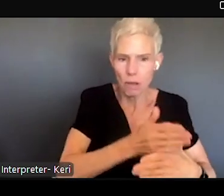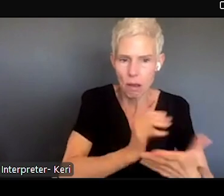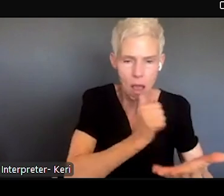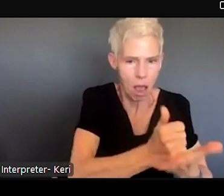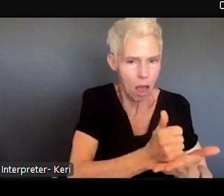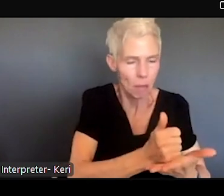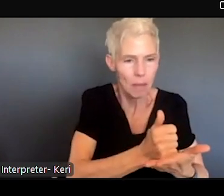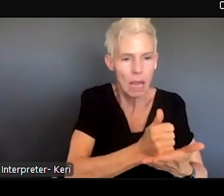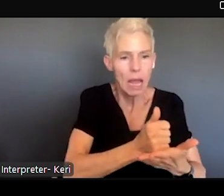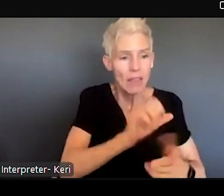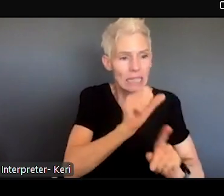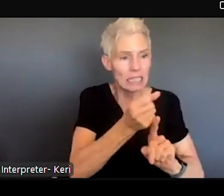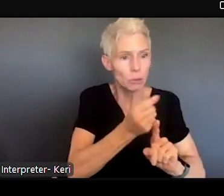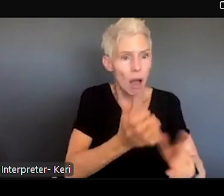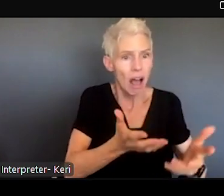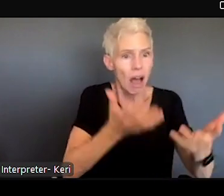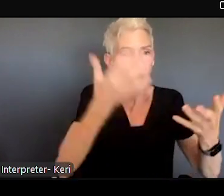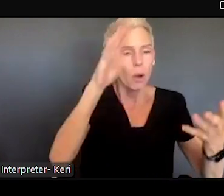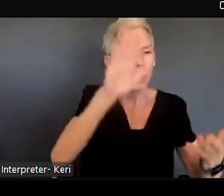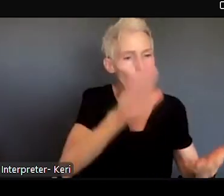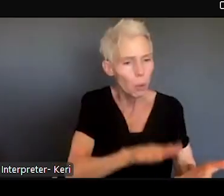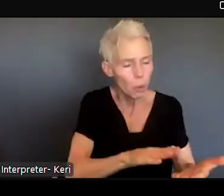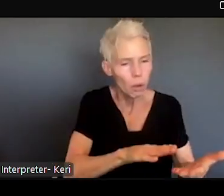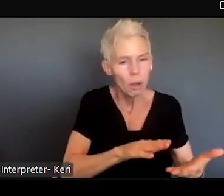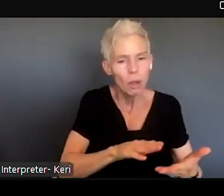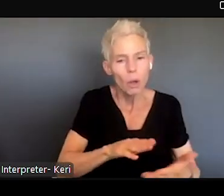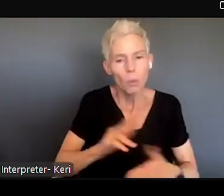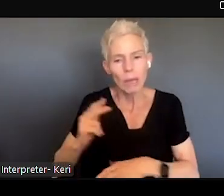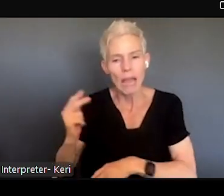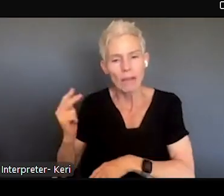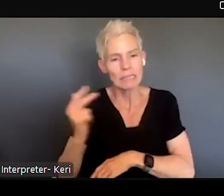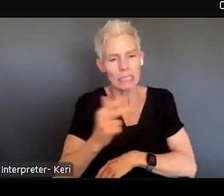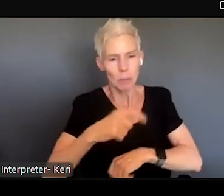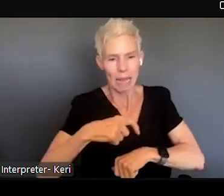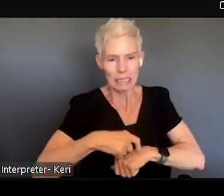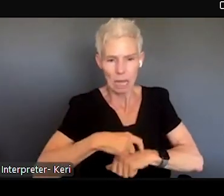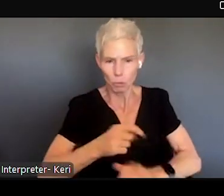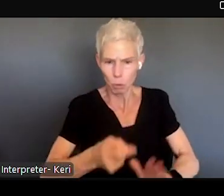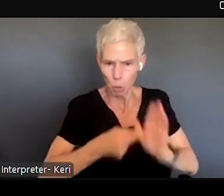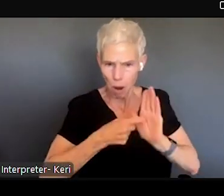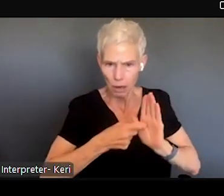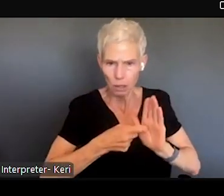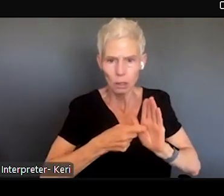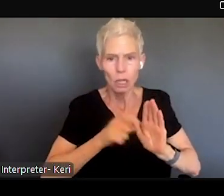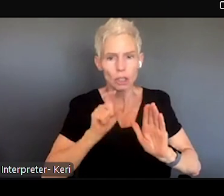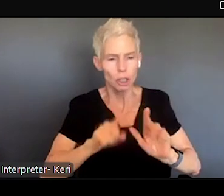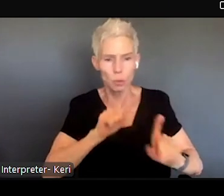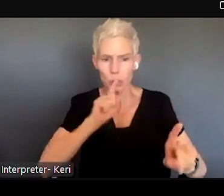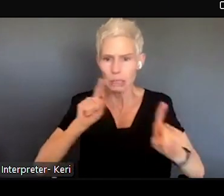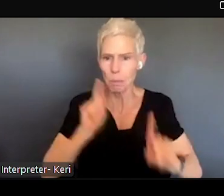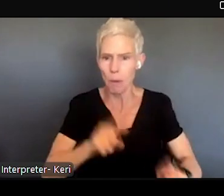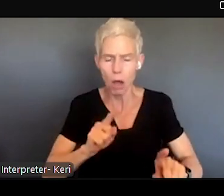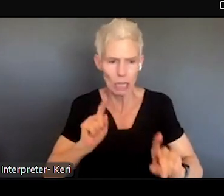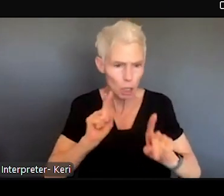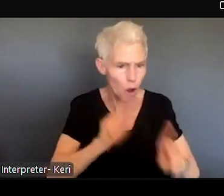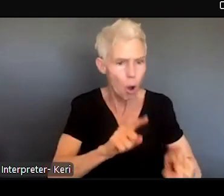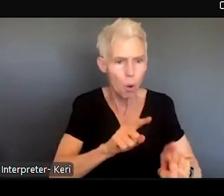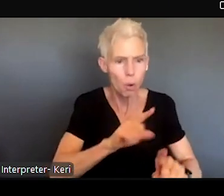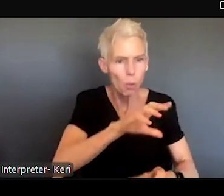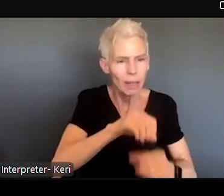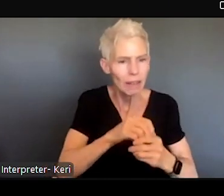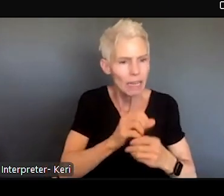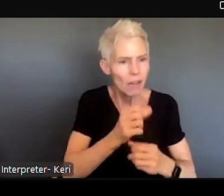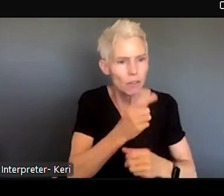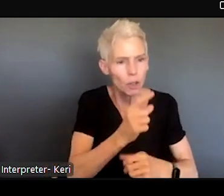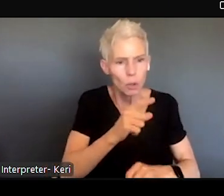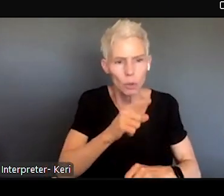We have dispatch times or required times that we say that we're supposed to respond to these calls, right? We